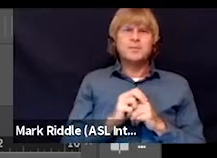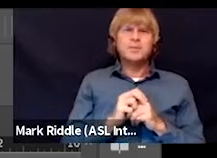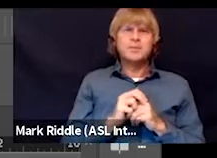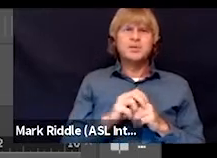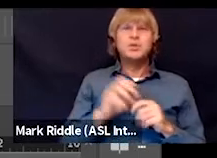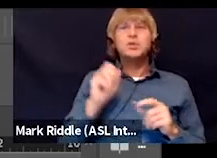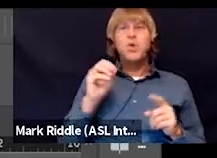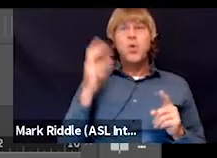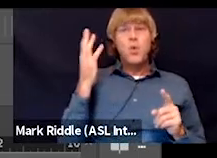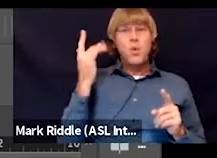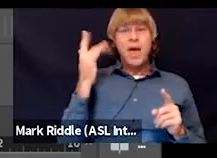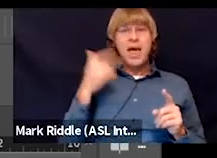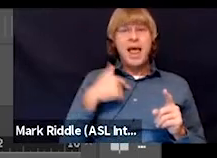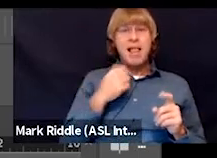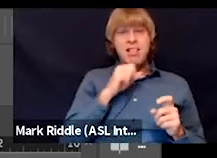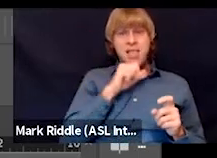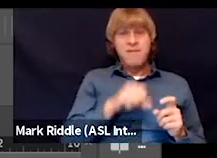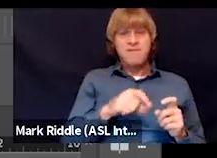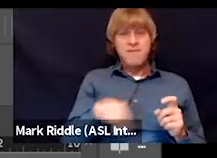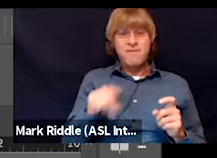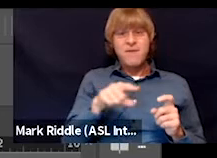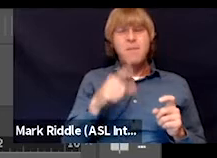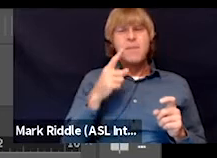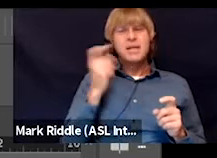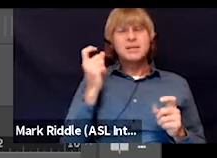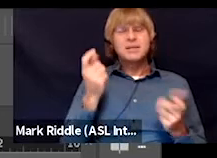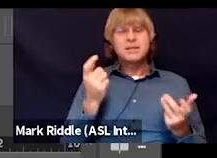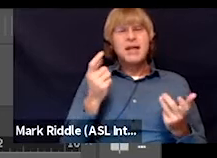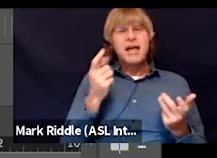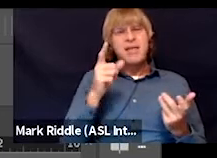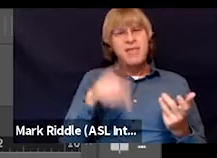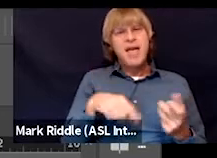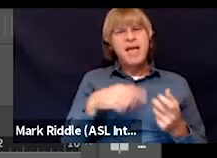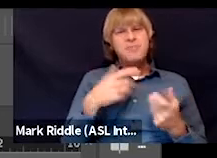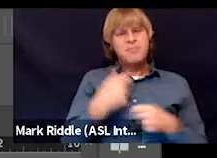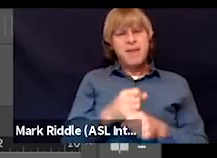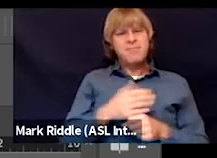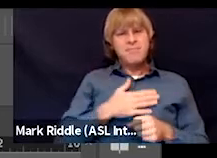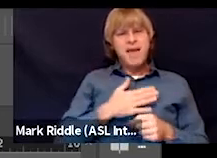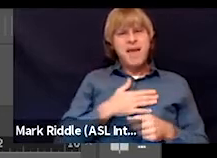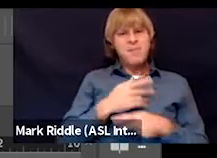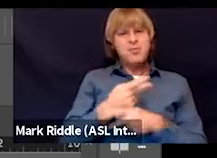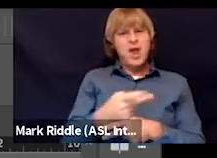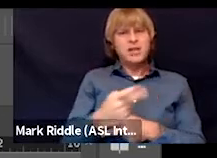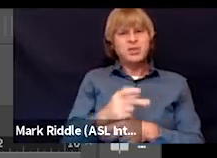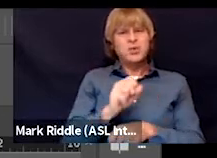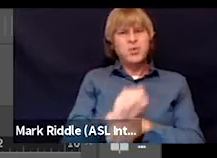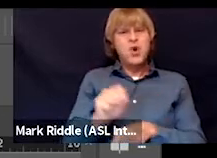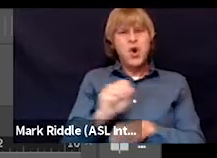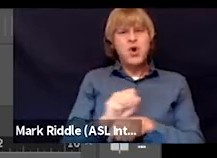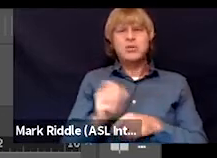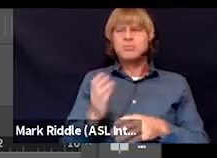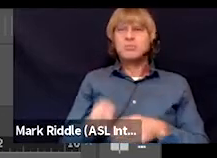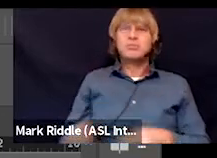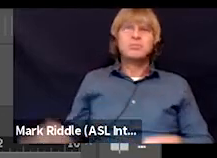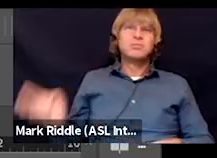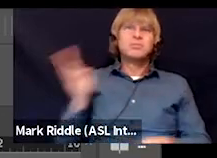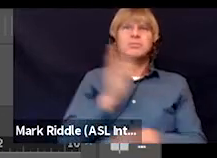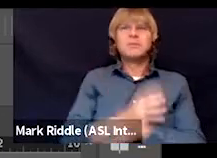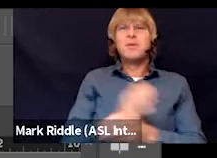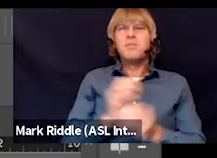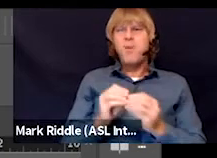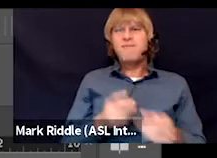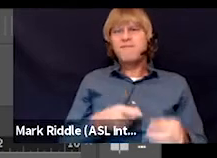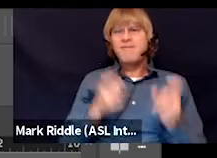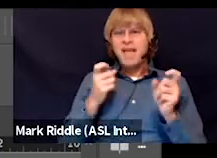So again, why do I love them? Because they make my production work way, way faster, and they